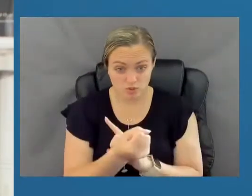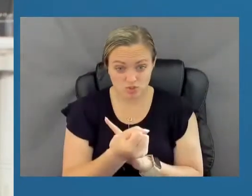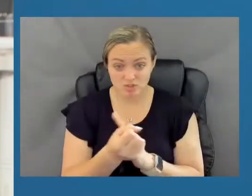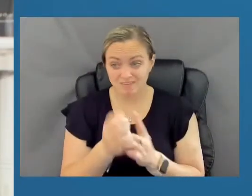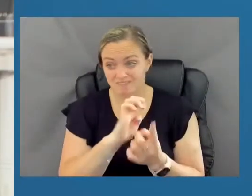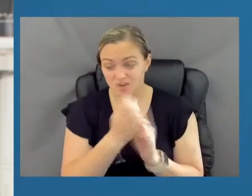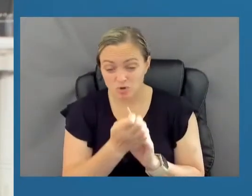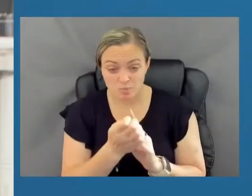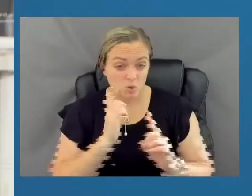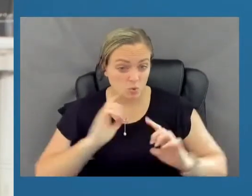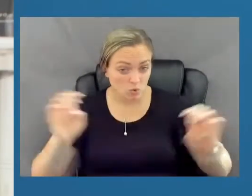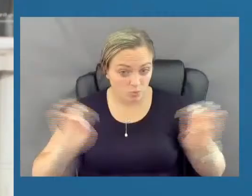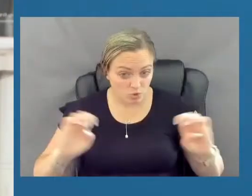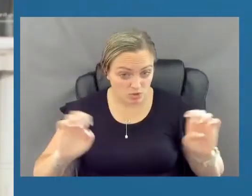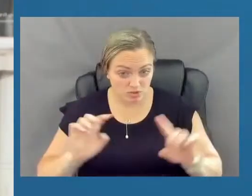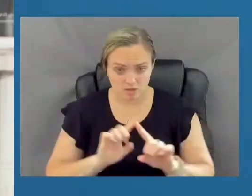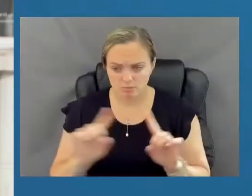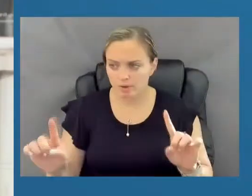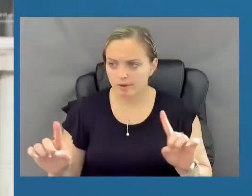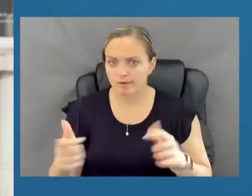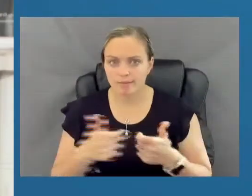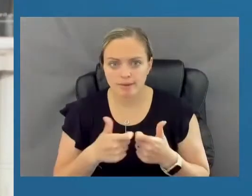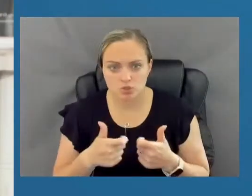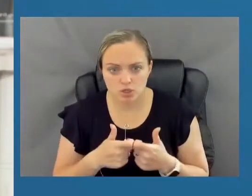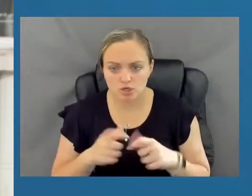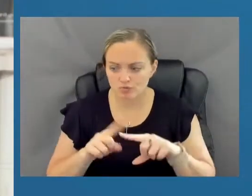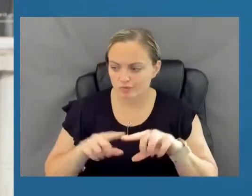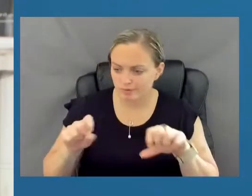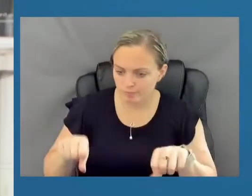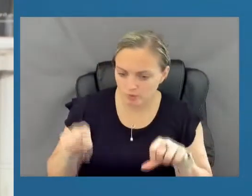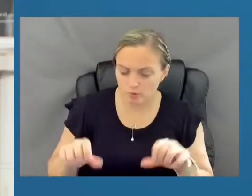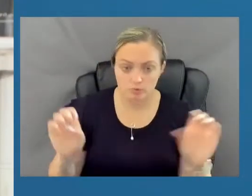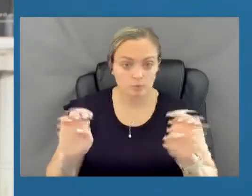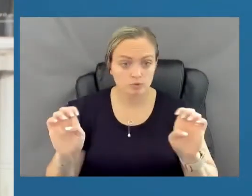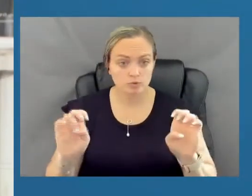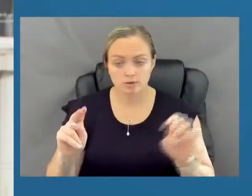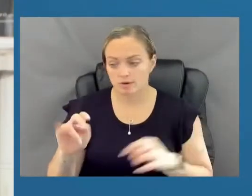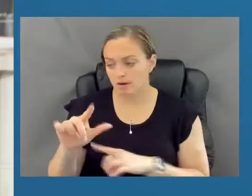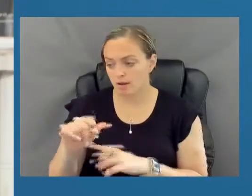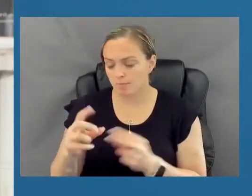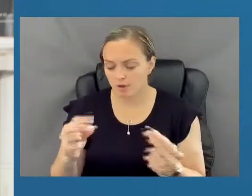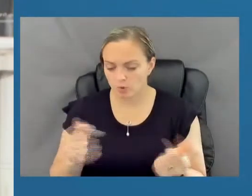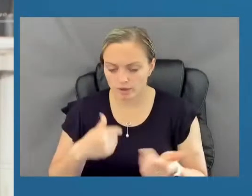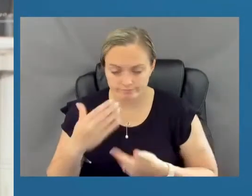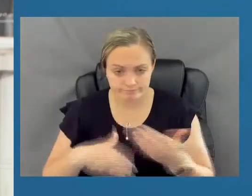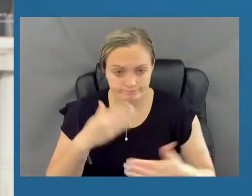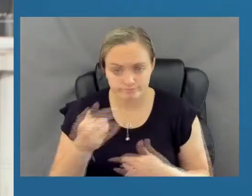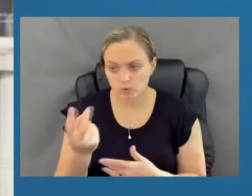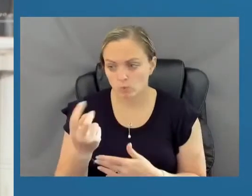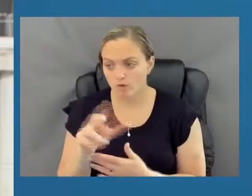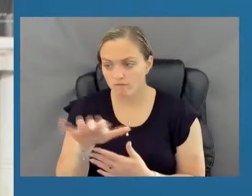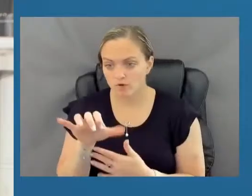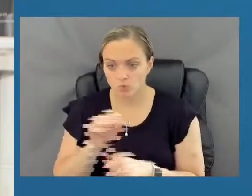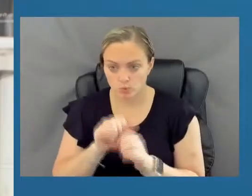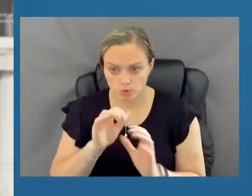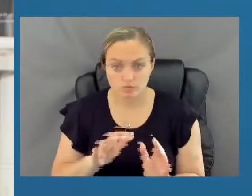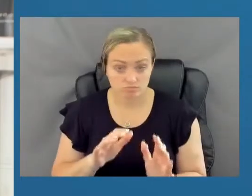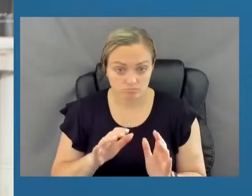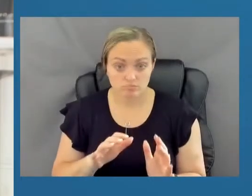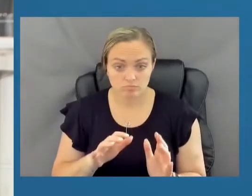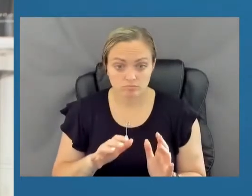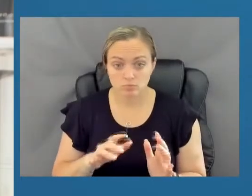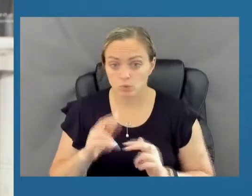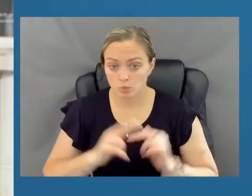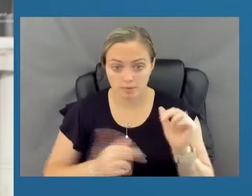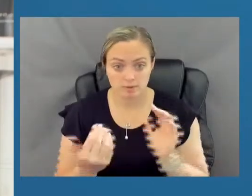but also an energy, electricity reliability emergency. NYPA quickly mobilized 1,200 workers to rebuild that